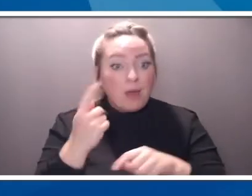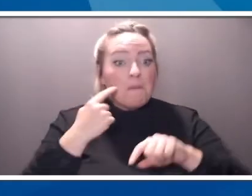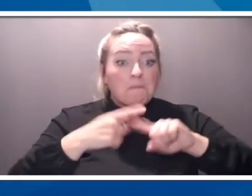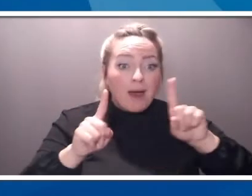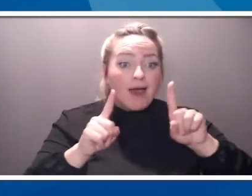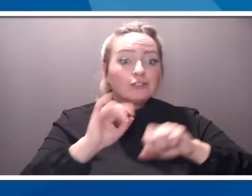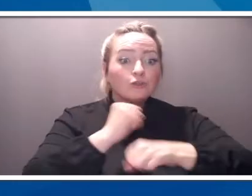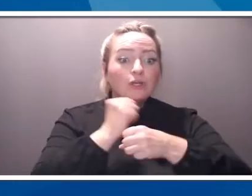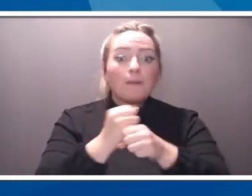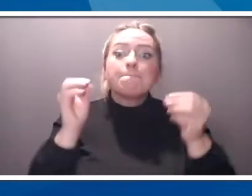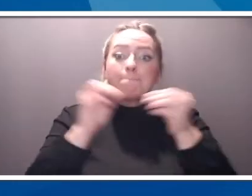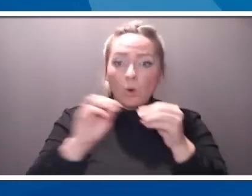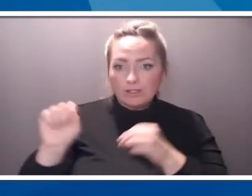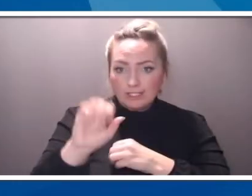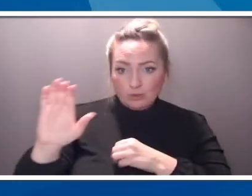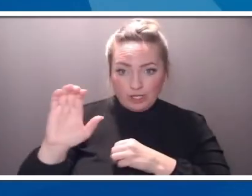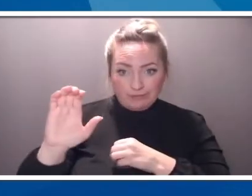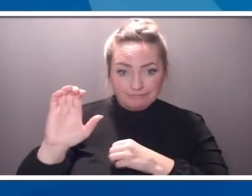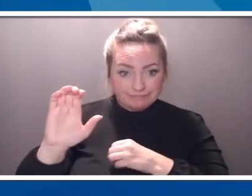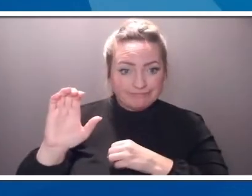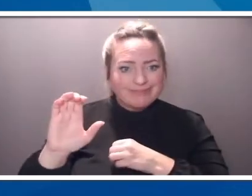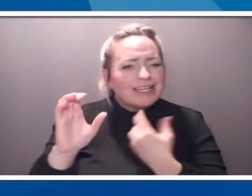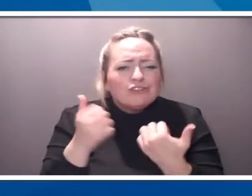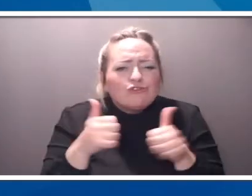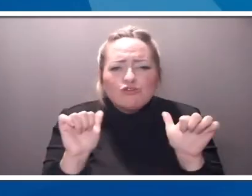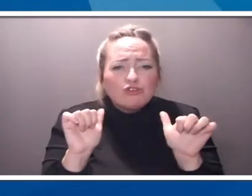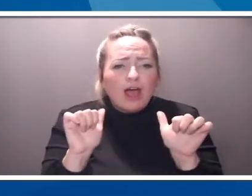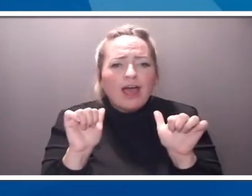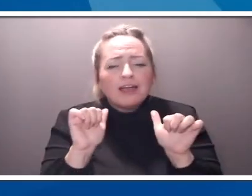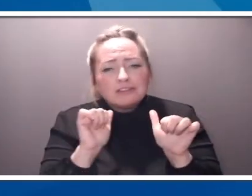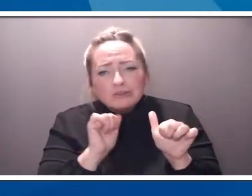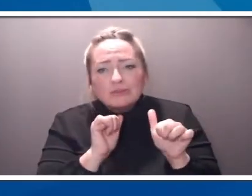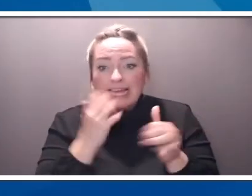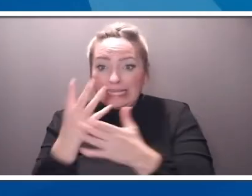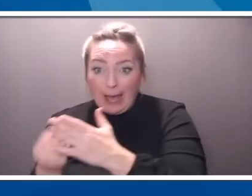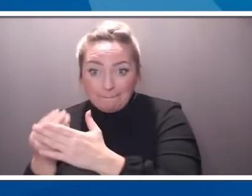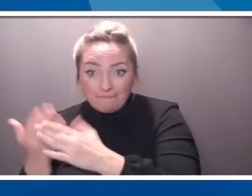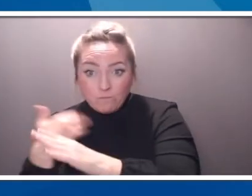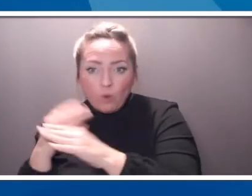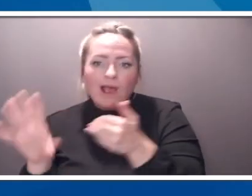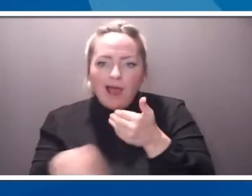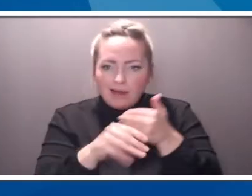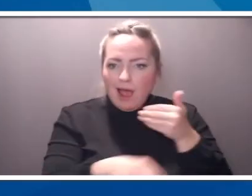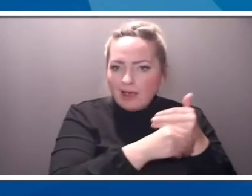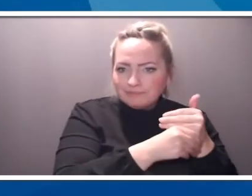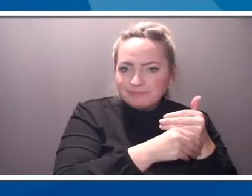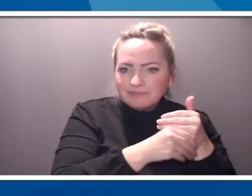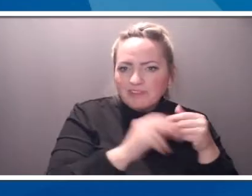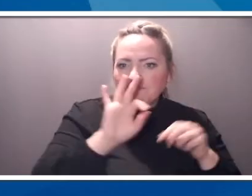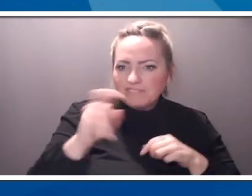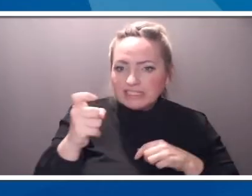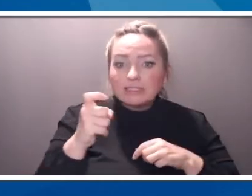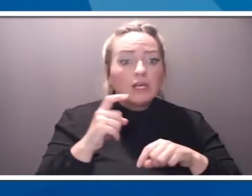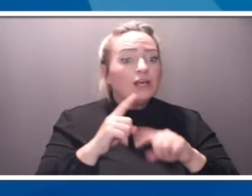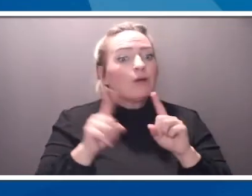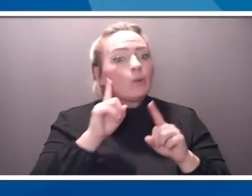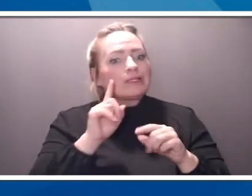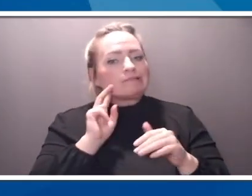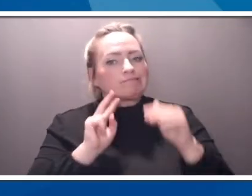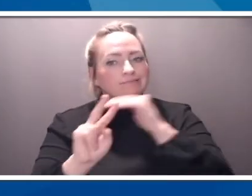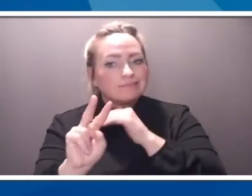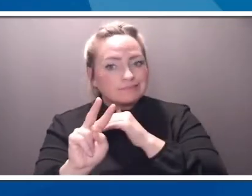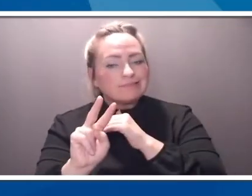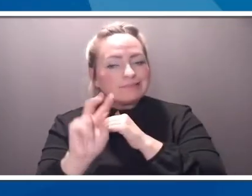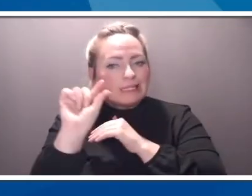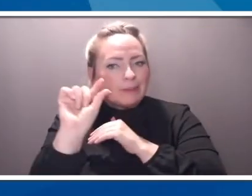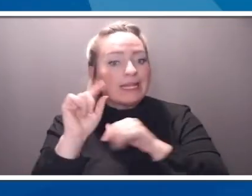definition of focus visible, but to create more success criteria, just to try and patch that particular gap. But unfortunately, and a